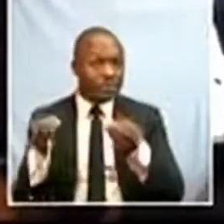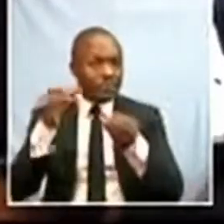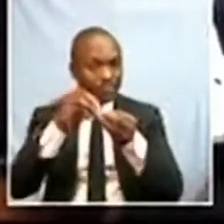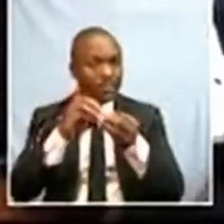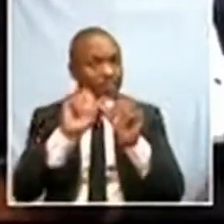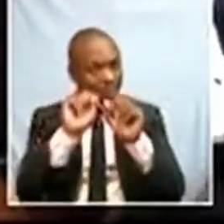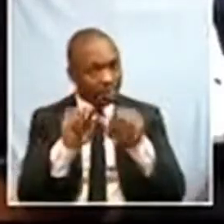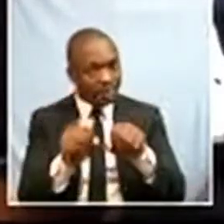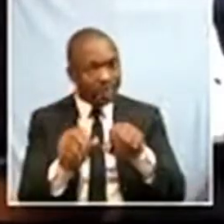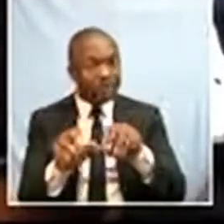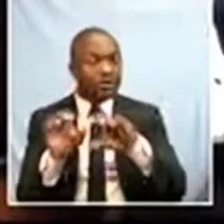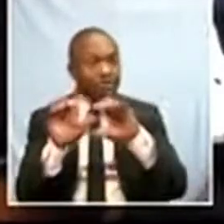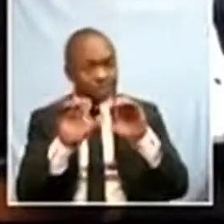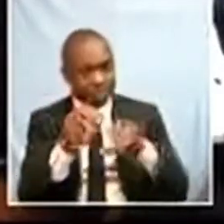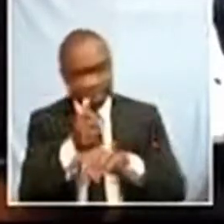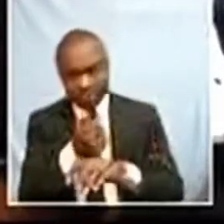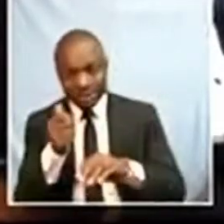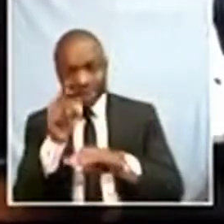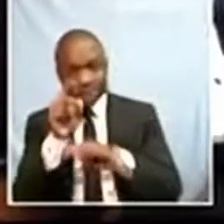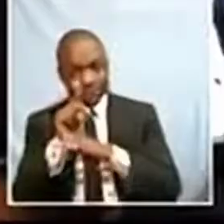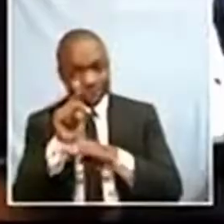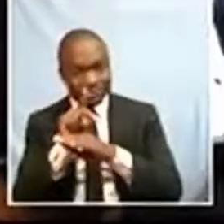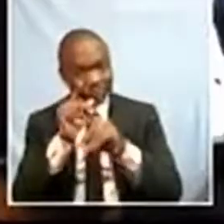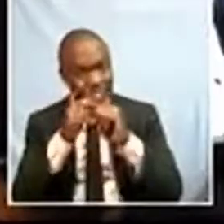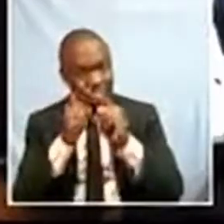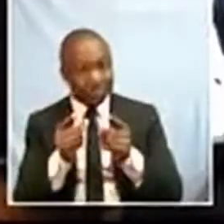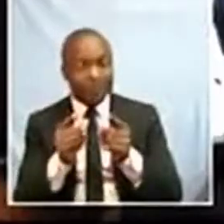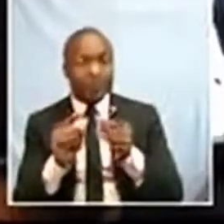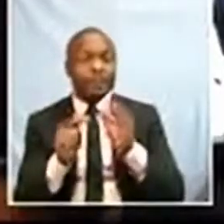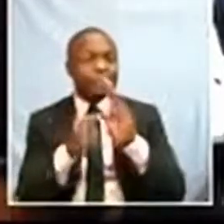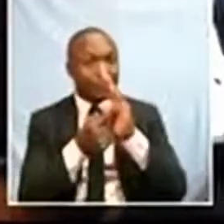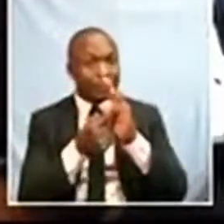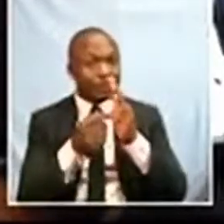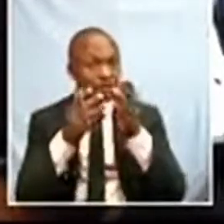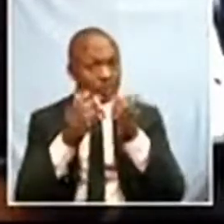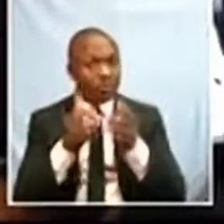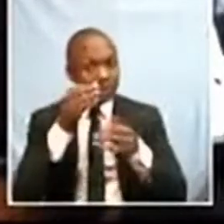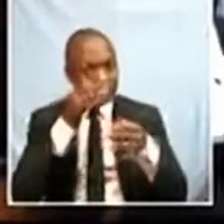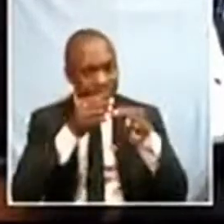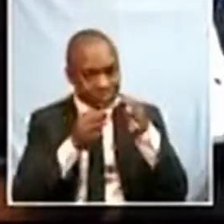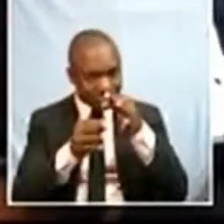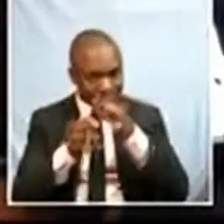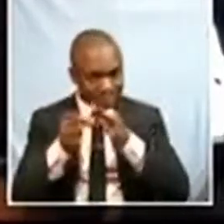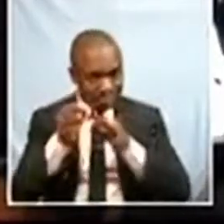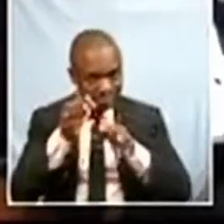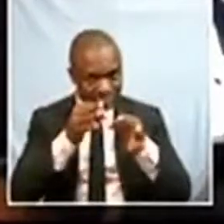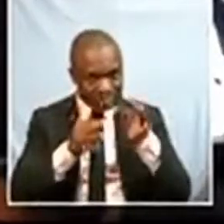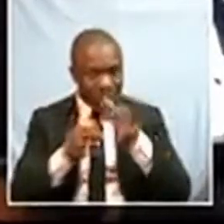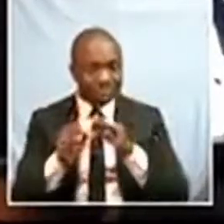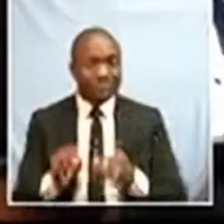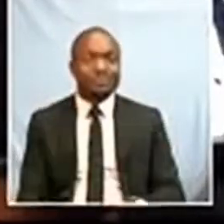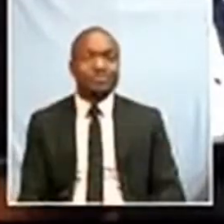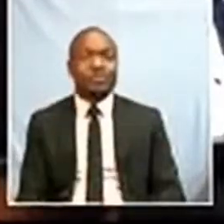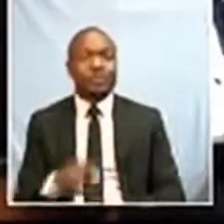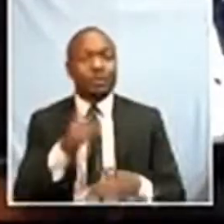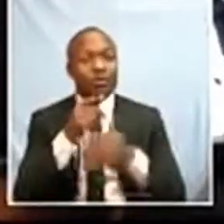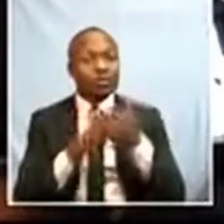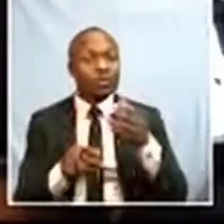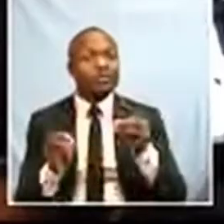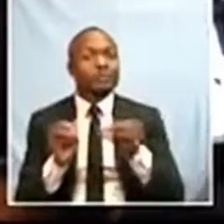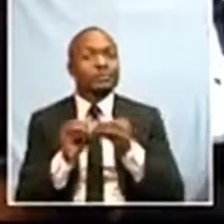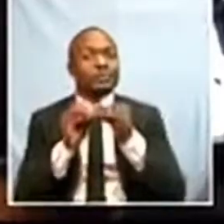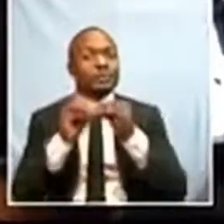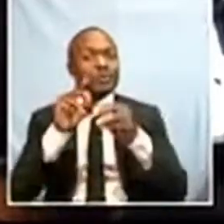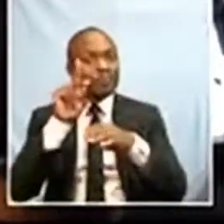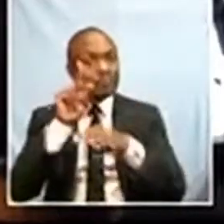gone to do other projects. But the point that we want clarified is, what was the total